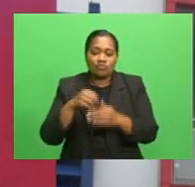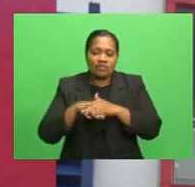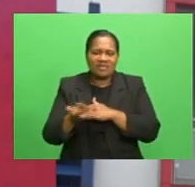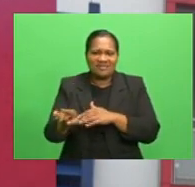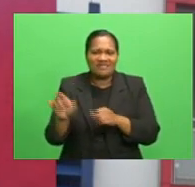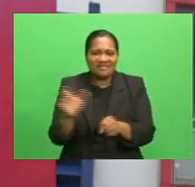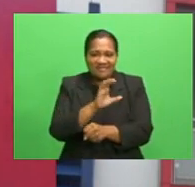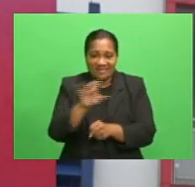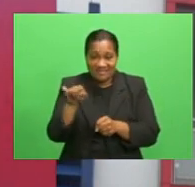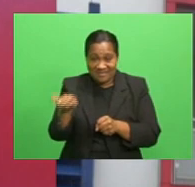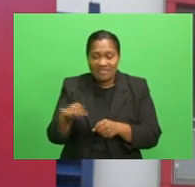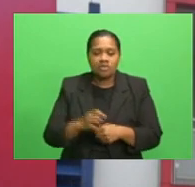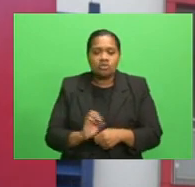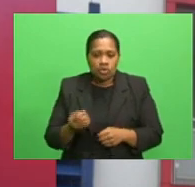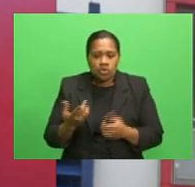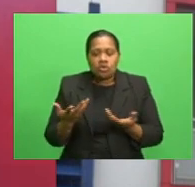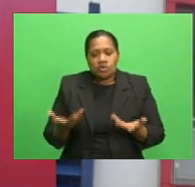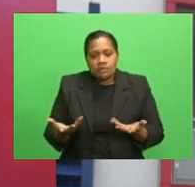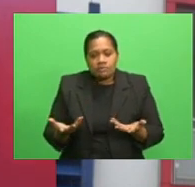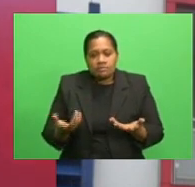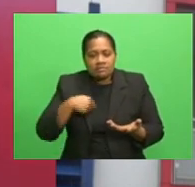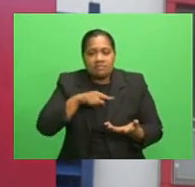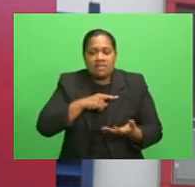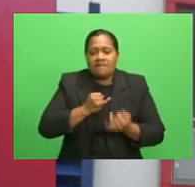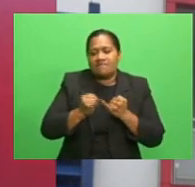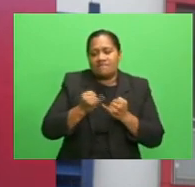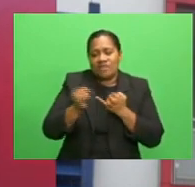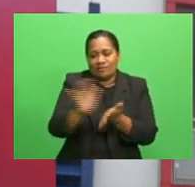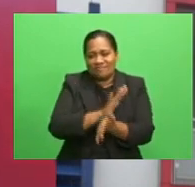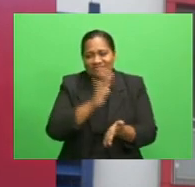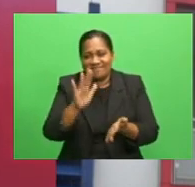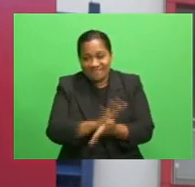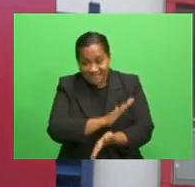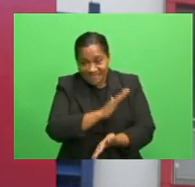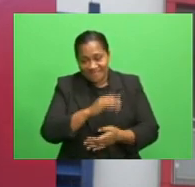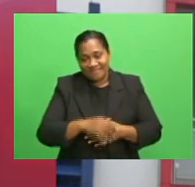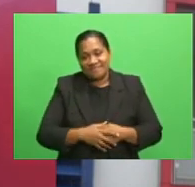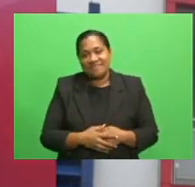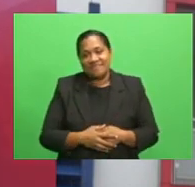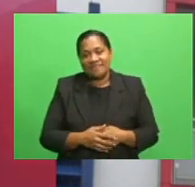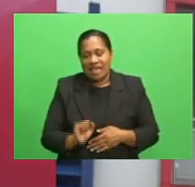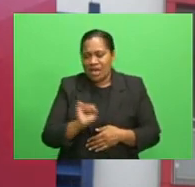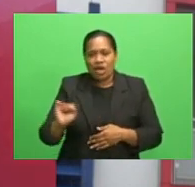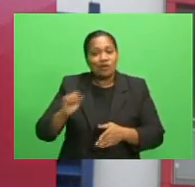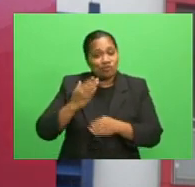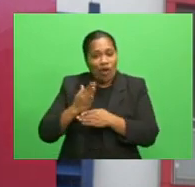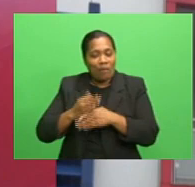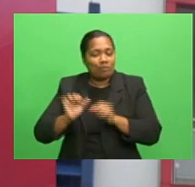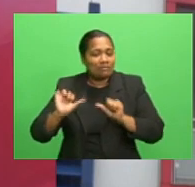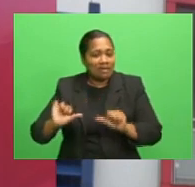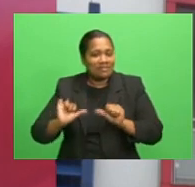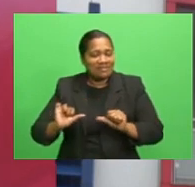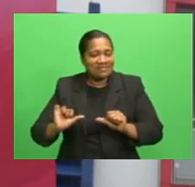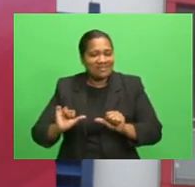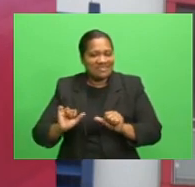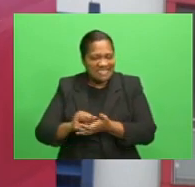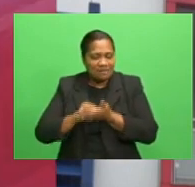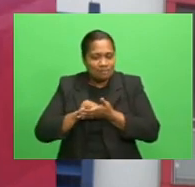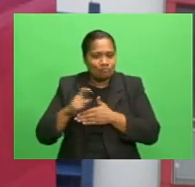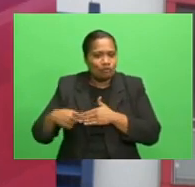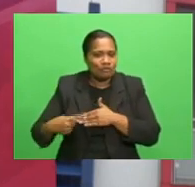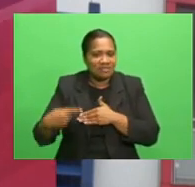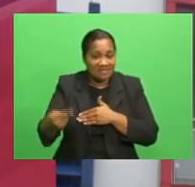and therefore that many livelihoods. So we are very, very happy that their jobs have been protected. And it's very